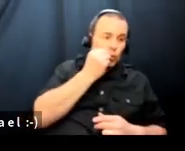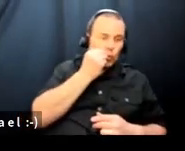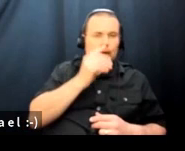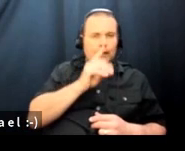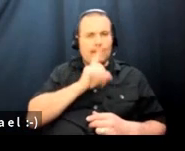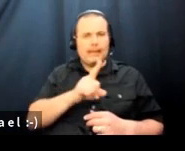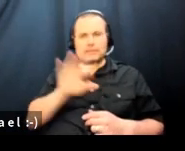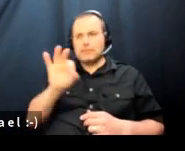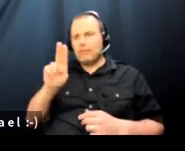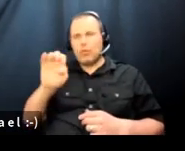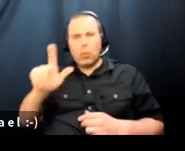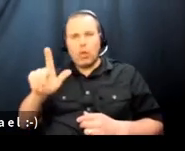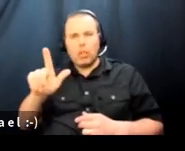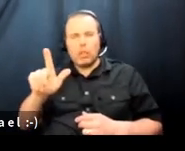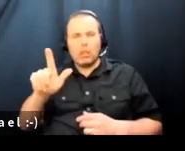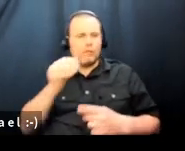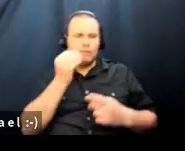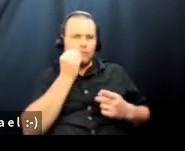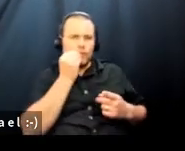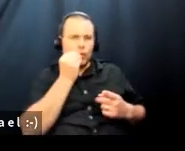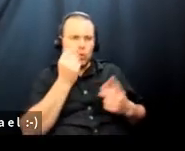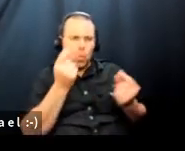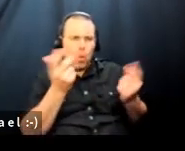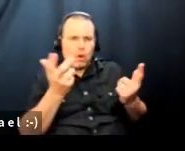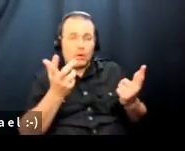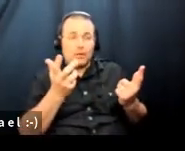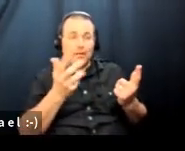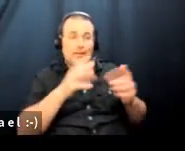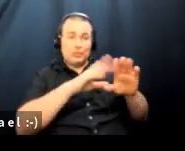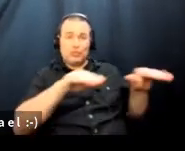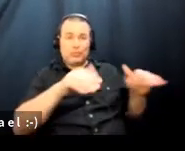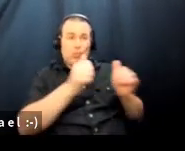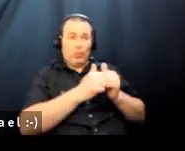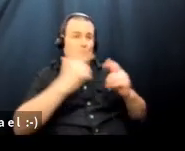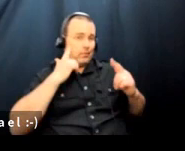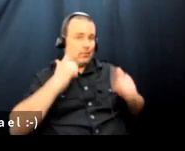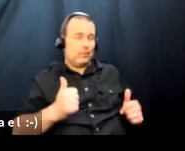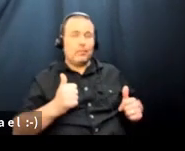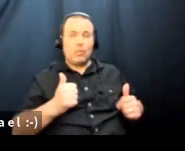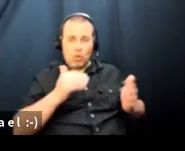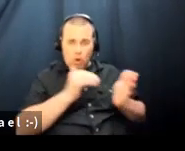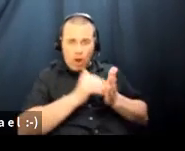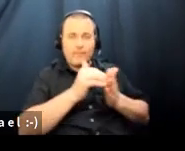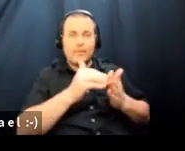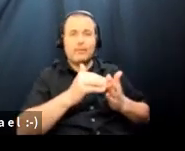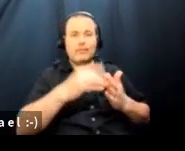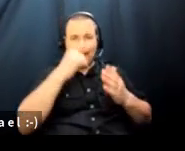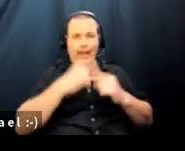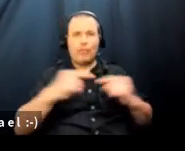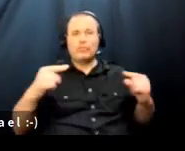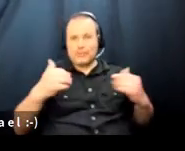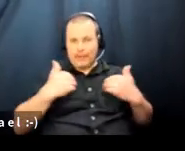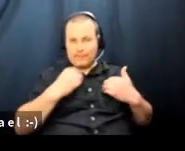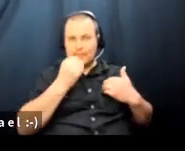food? Kids with hearing loss often have allergies. Kids with autism spectrum disorders often